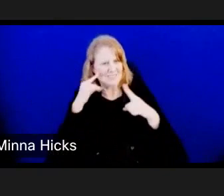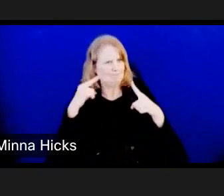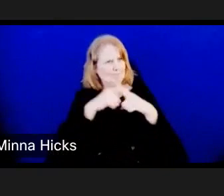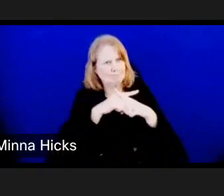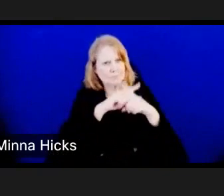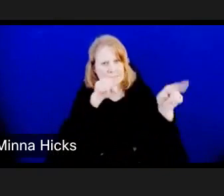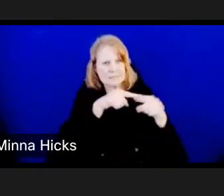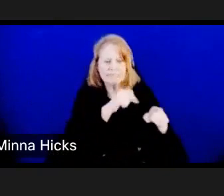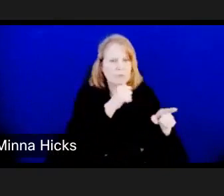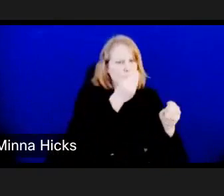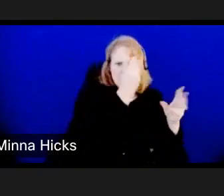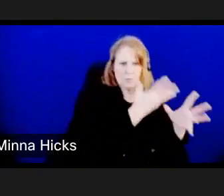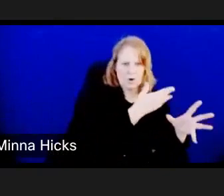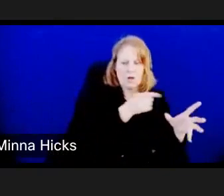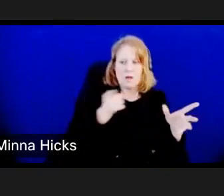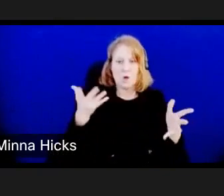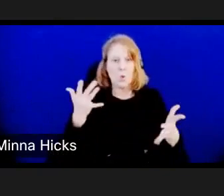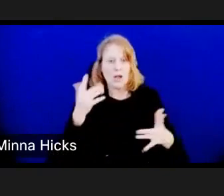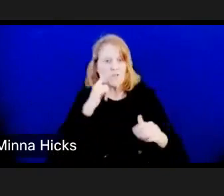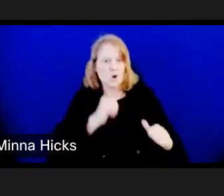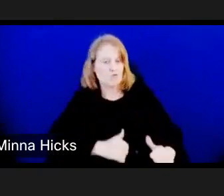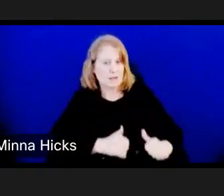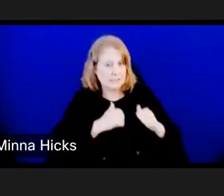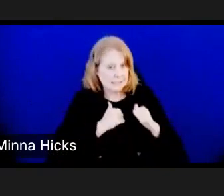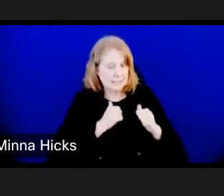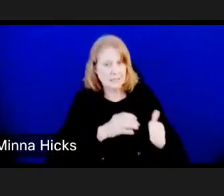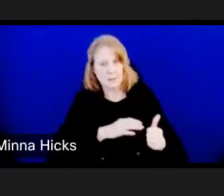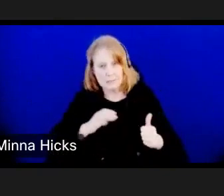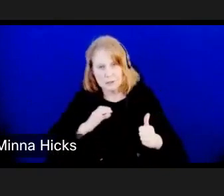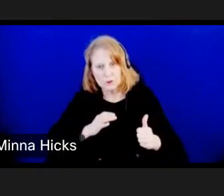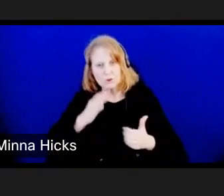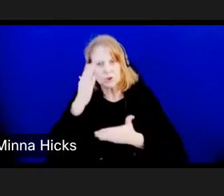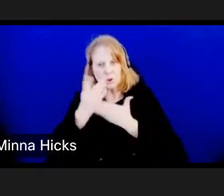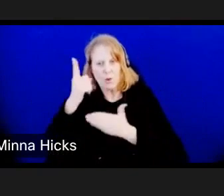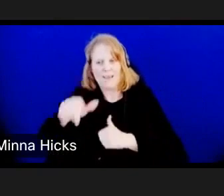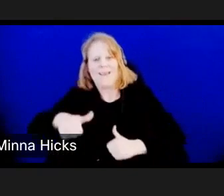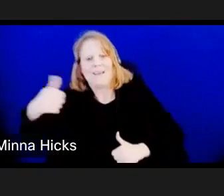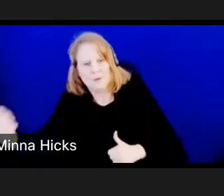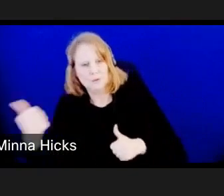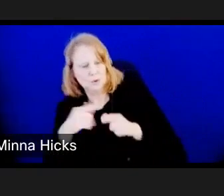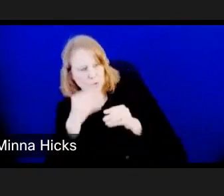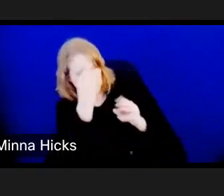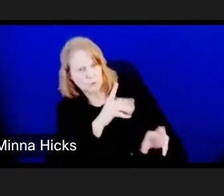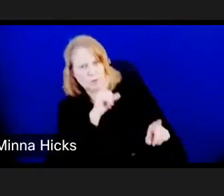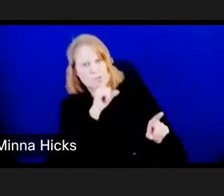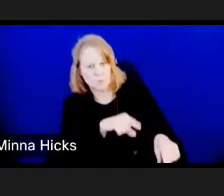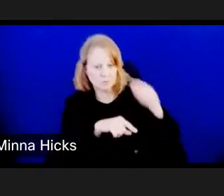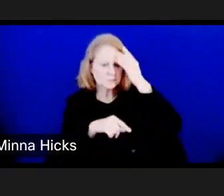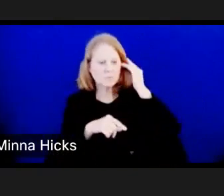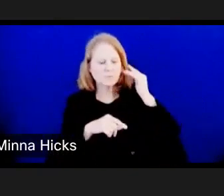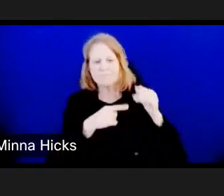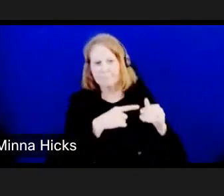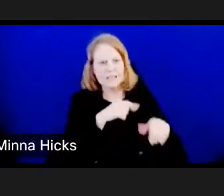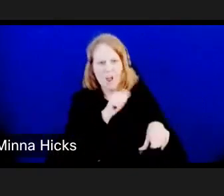don't report it. They wait for a resident, they wait for a commissioner, they wait for someone else to report that sign. So they're not